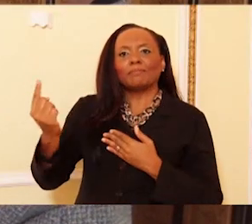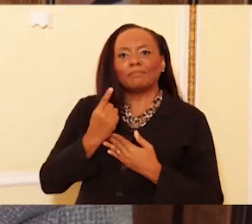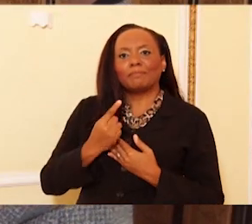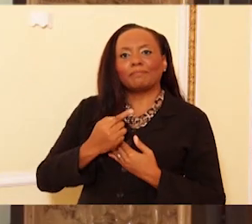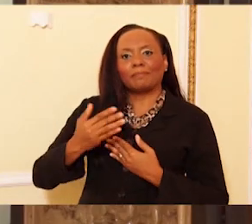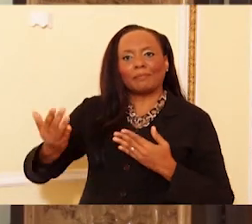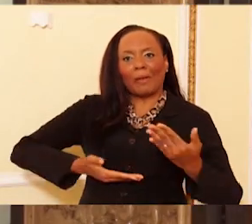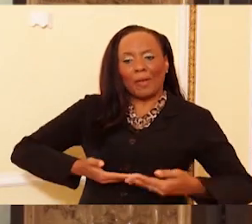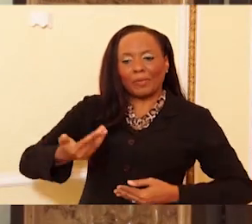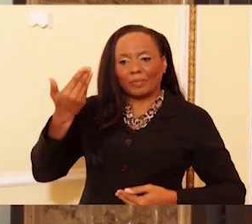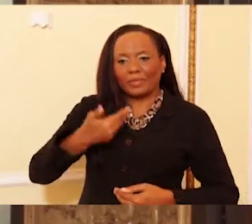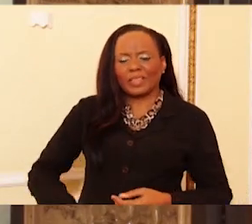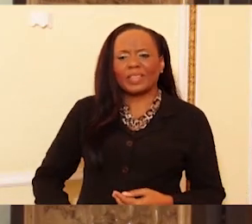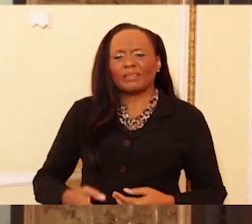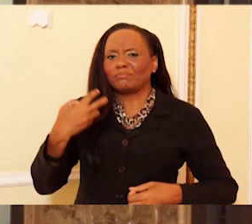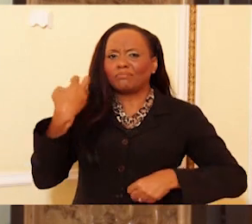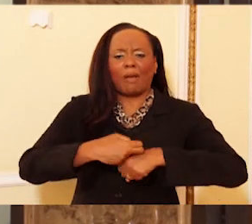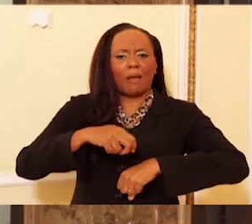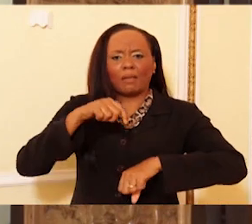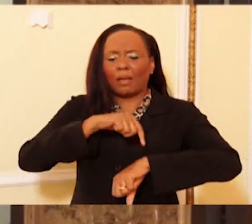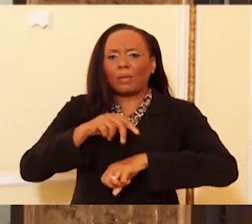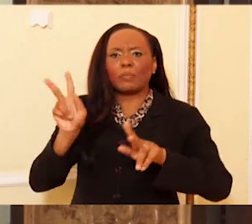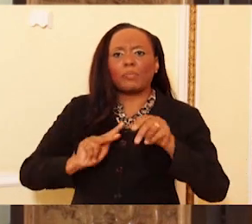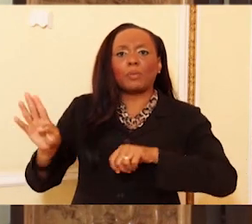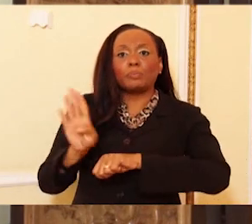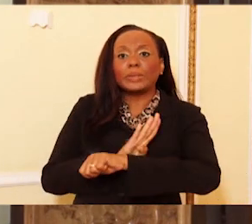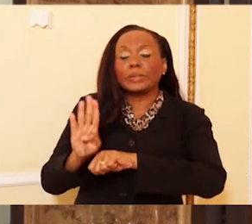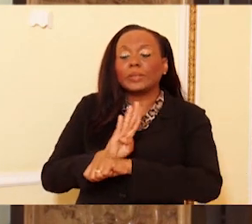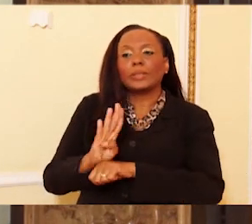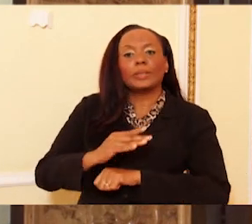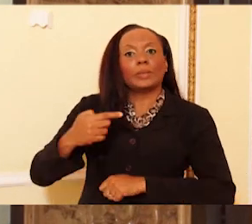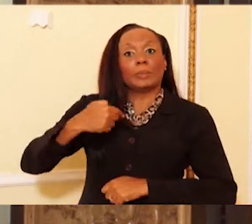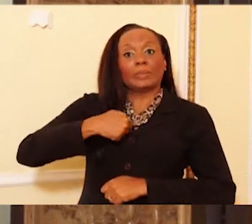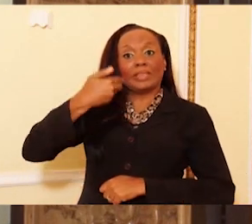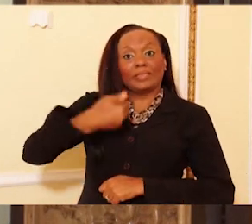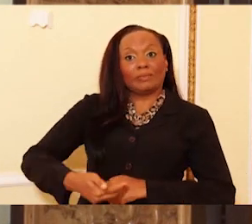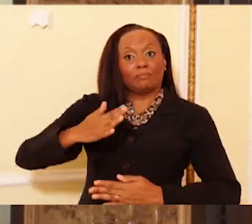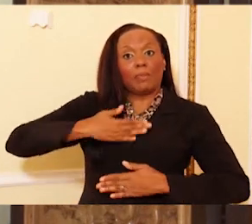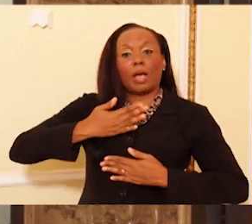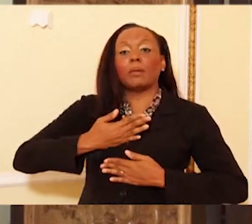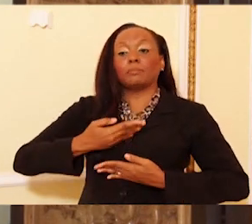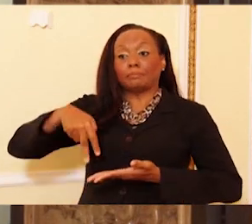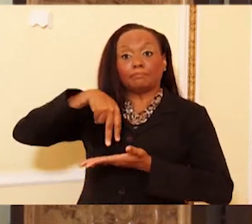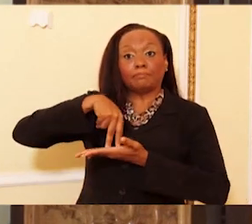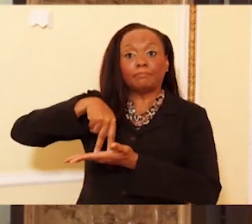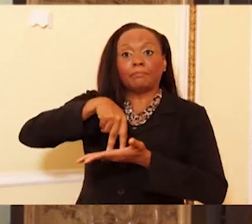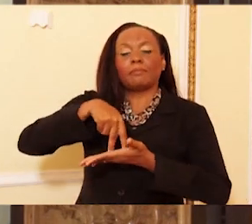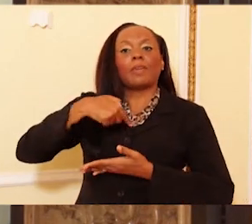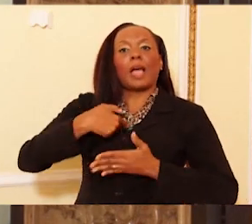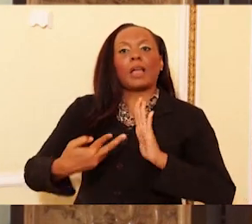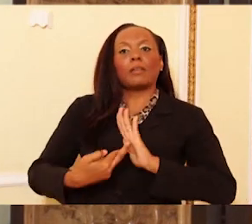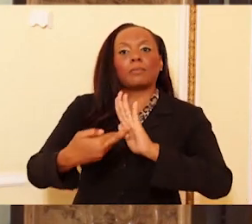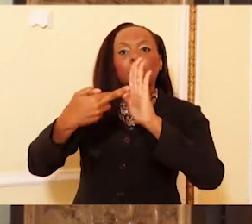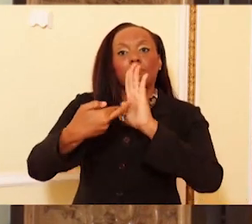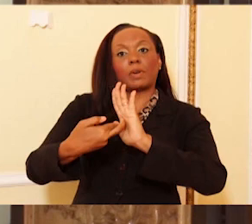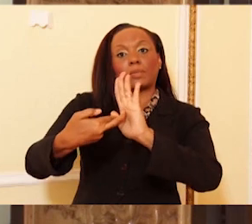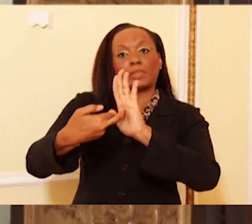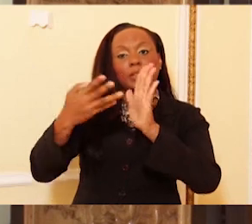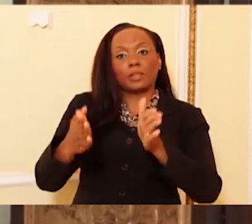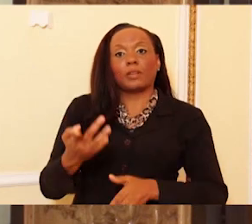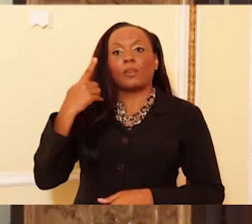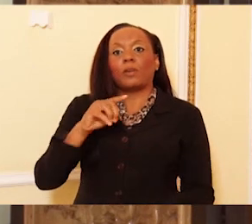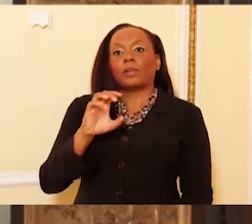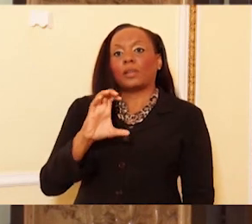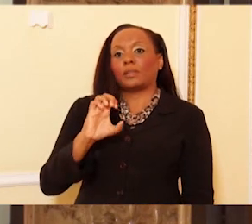when everybody is so very busy. I'm delighted to be standing here today as trustee and representative of the Sandy Lane